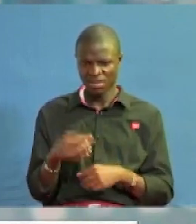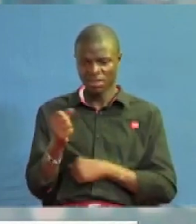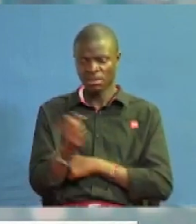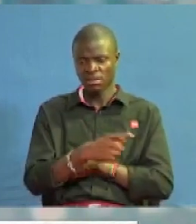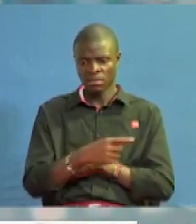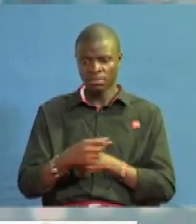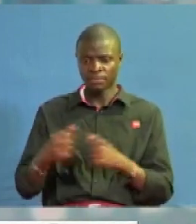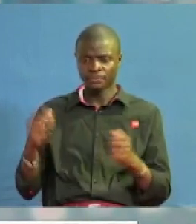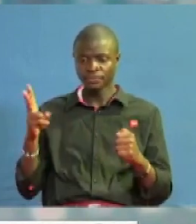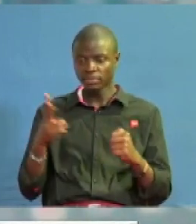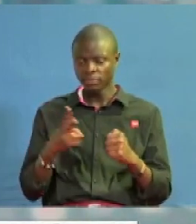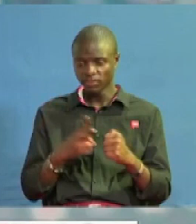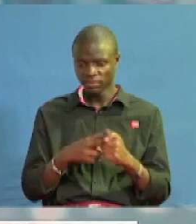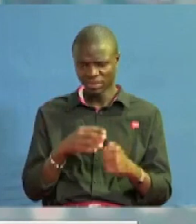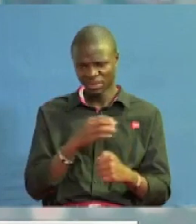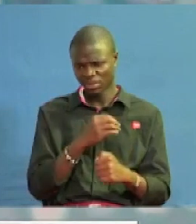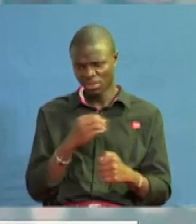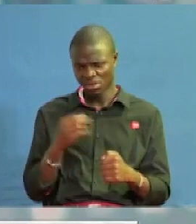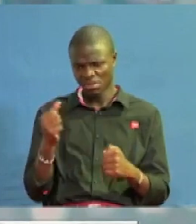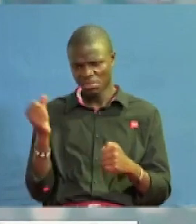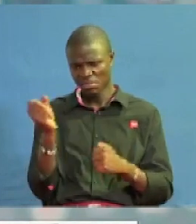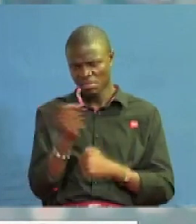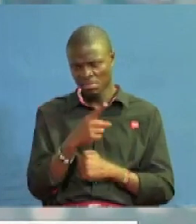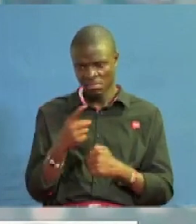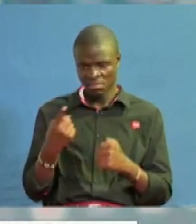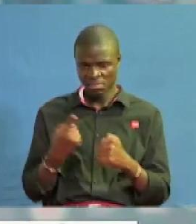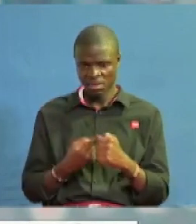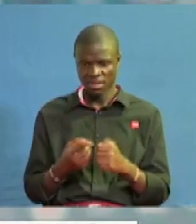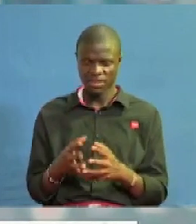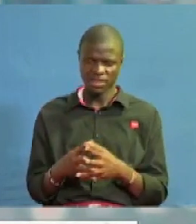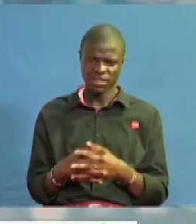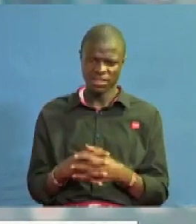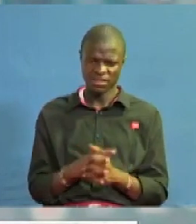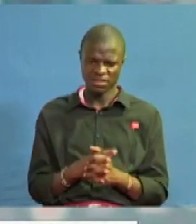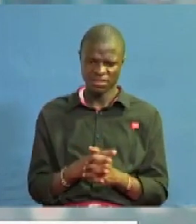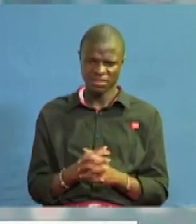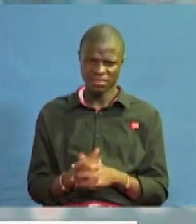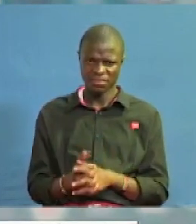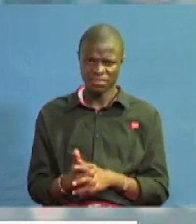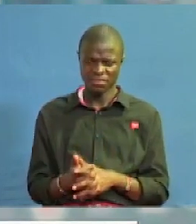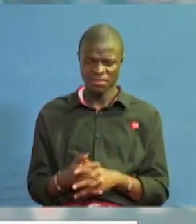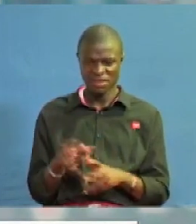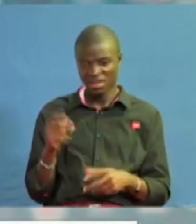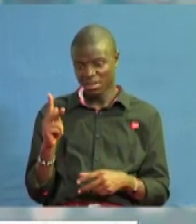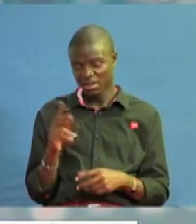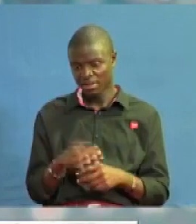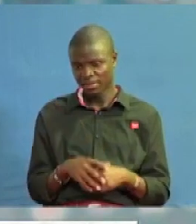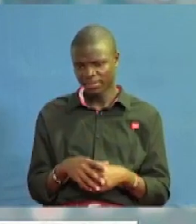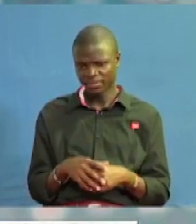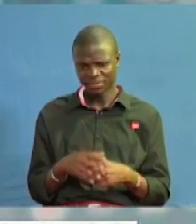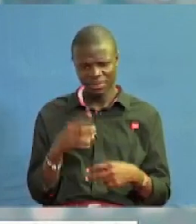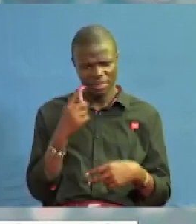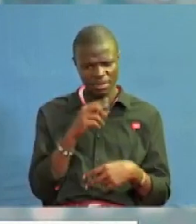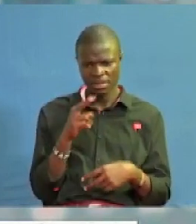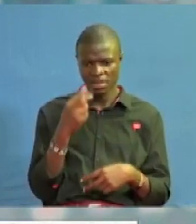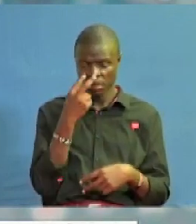you will see when you open the papers, you will see companies declaring or publishing their books of accounts. Okay? Yeah. And that is where you